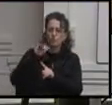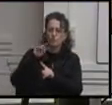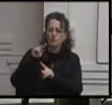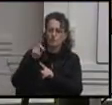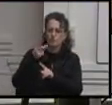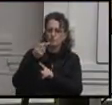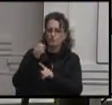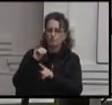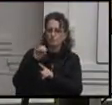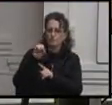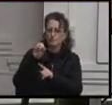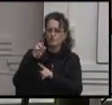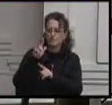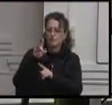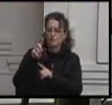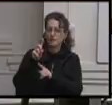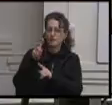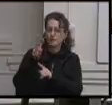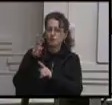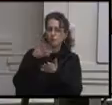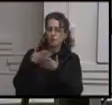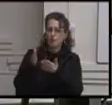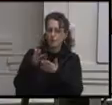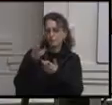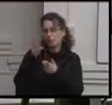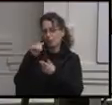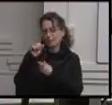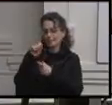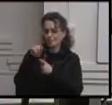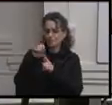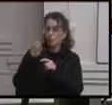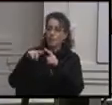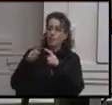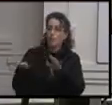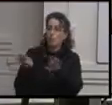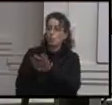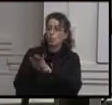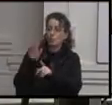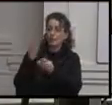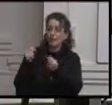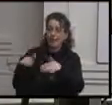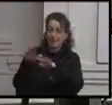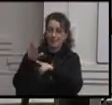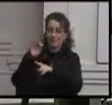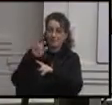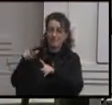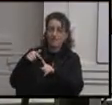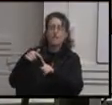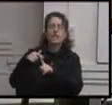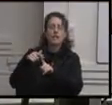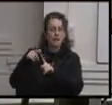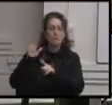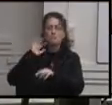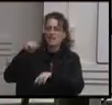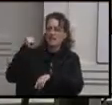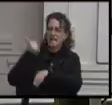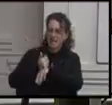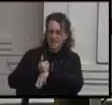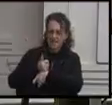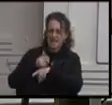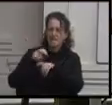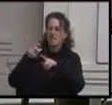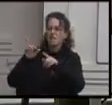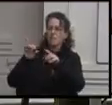landfill next year. So we're keeping track of what's going on there as a possible source